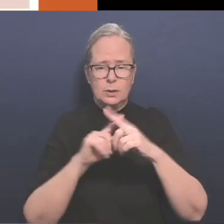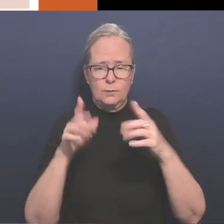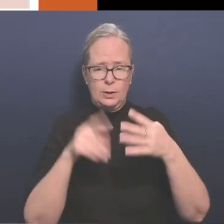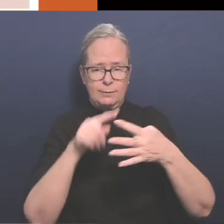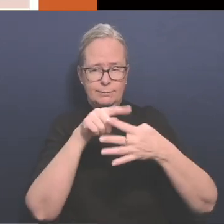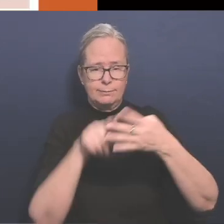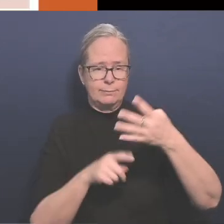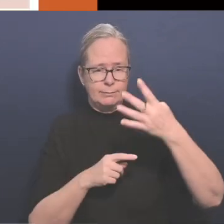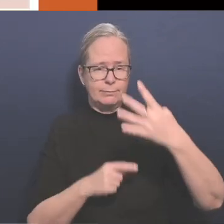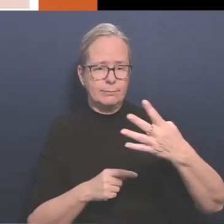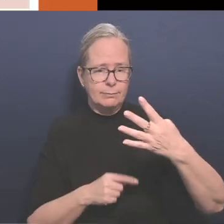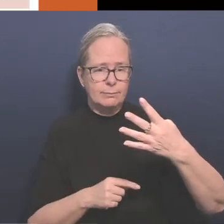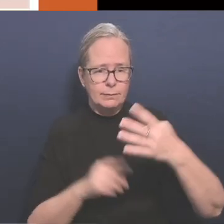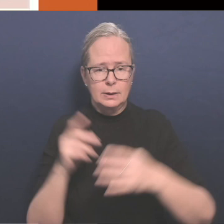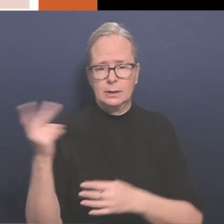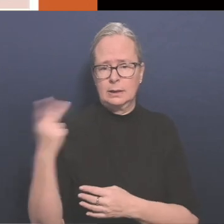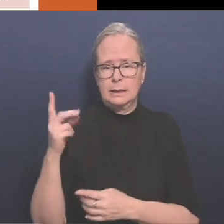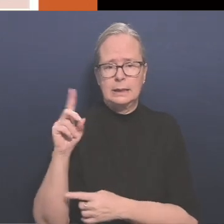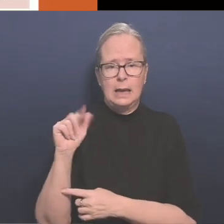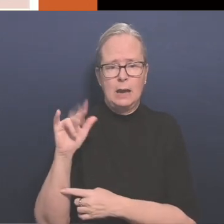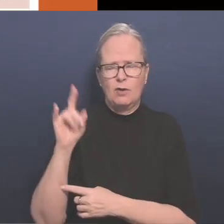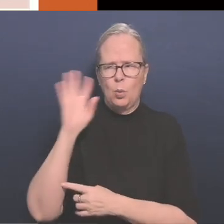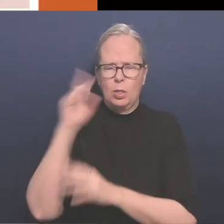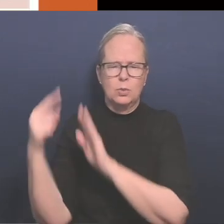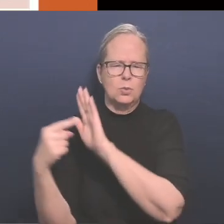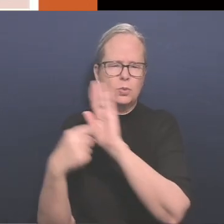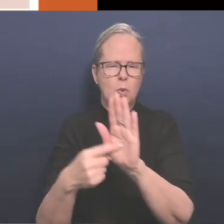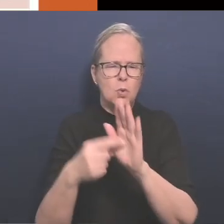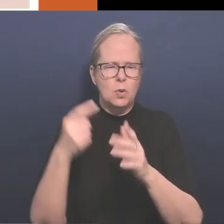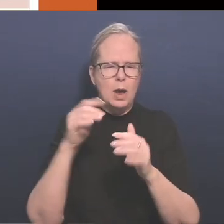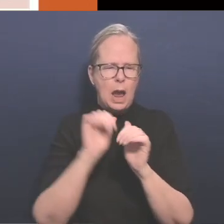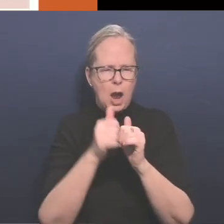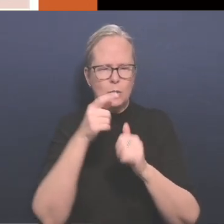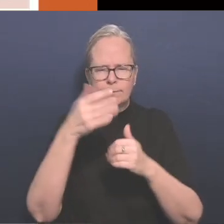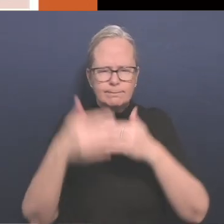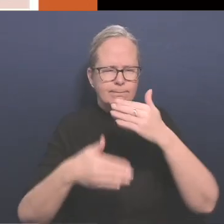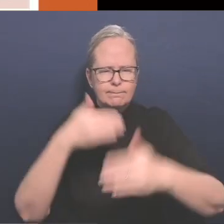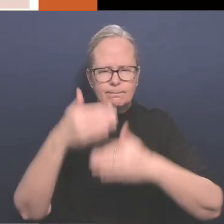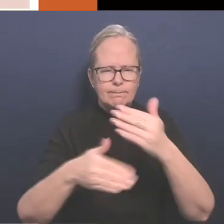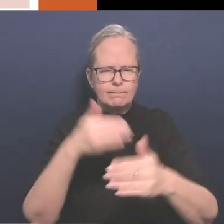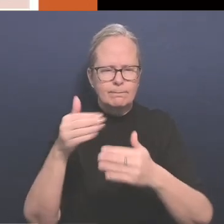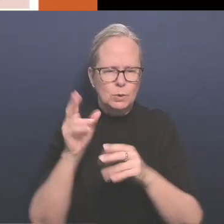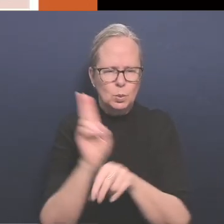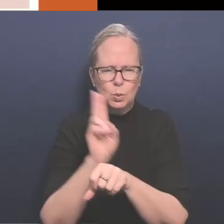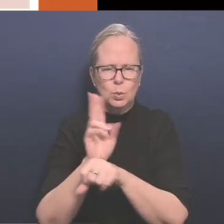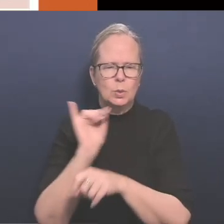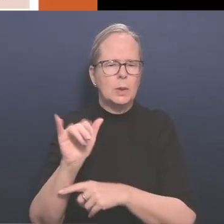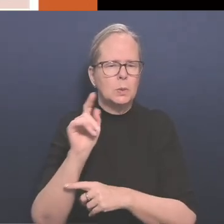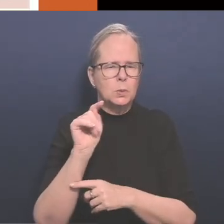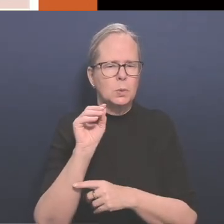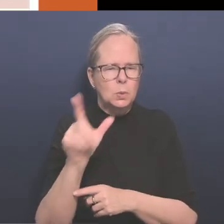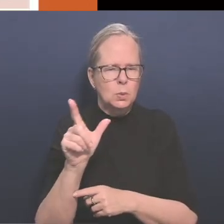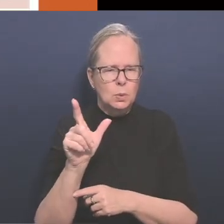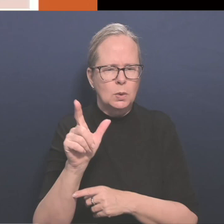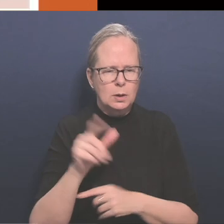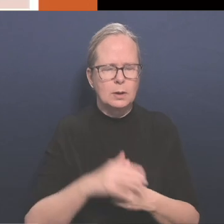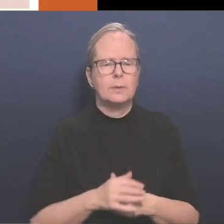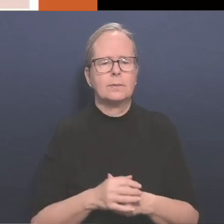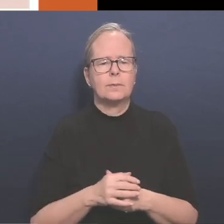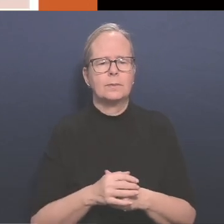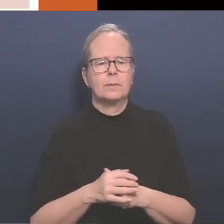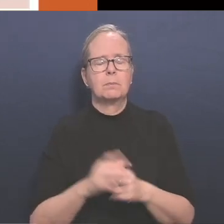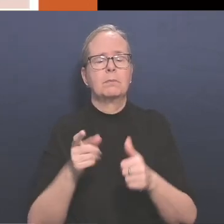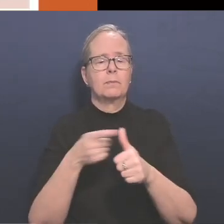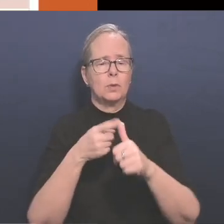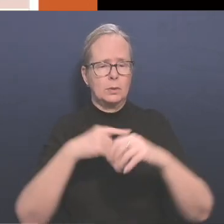select those ones that you're receiving and explore if there's any related benefits. So in other words, a benefit could be a gateway to get other